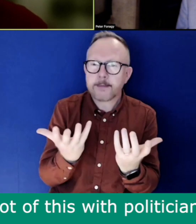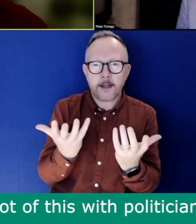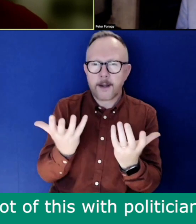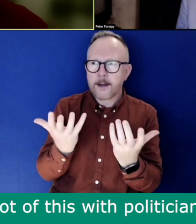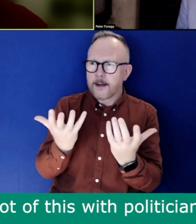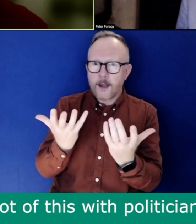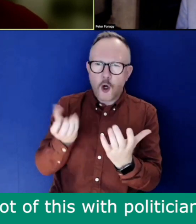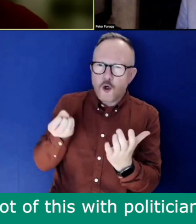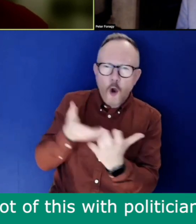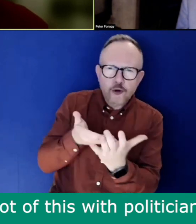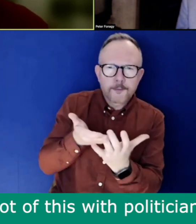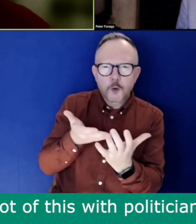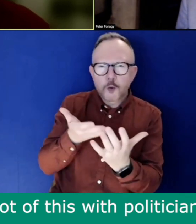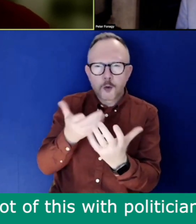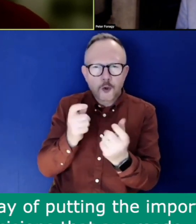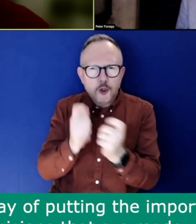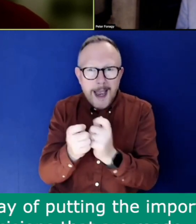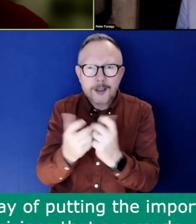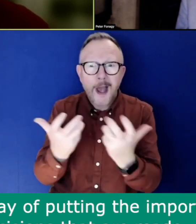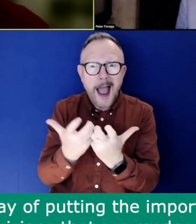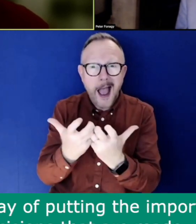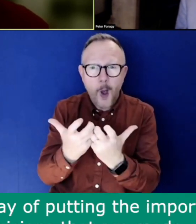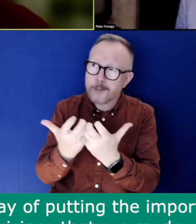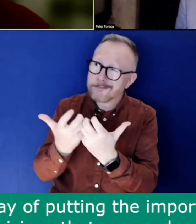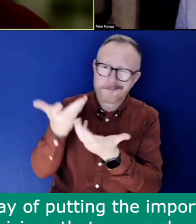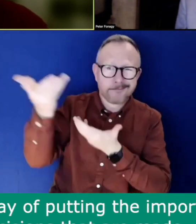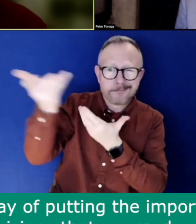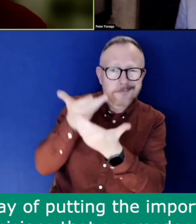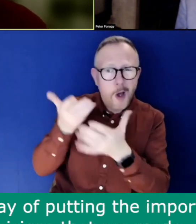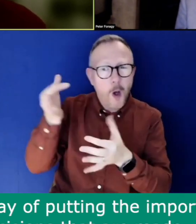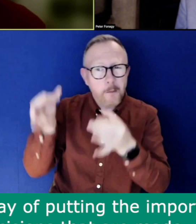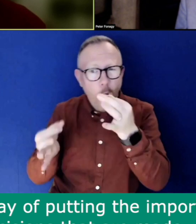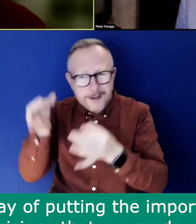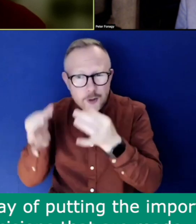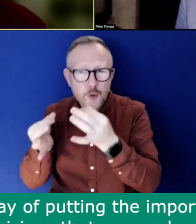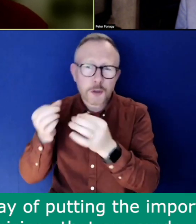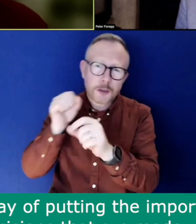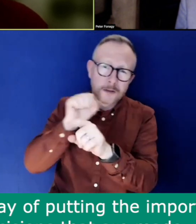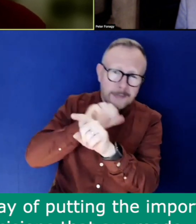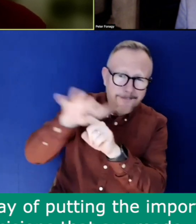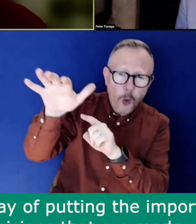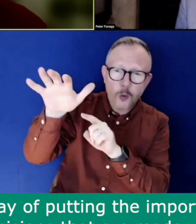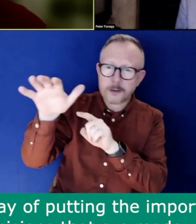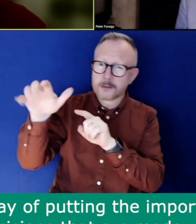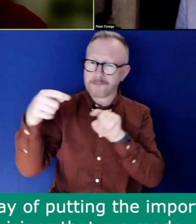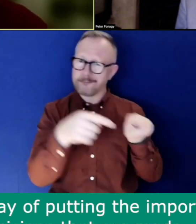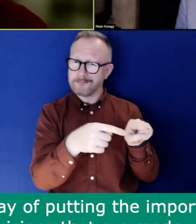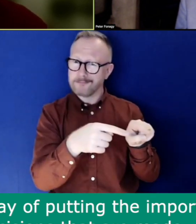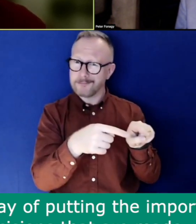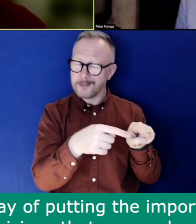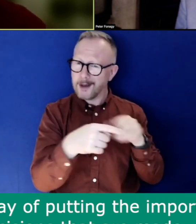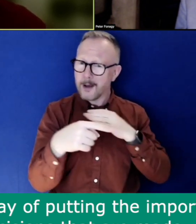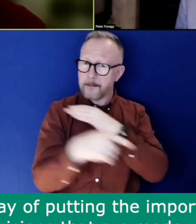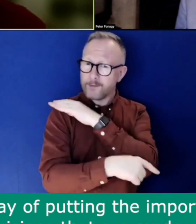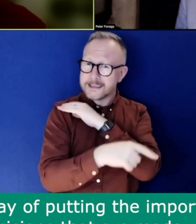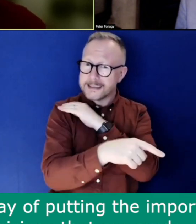others, but we have to find a way of putting the importance of children at the centre of decisions